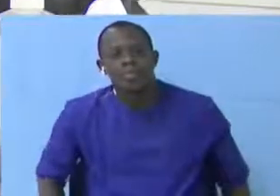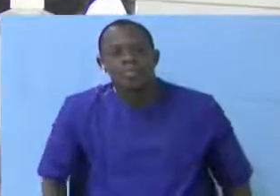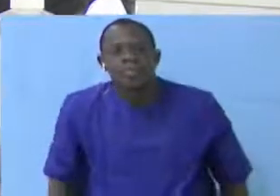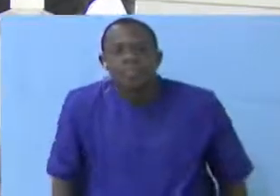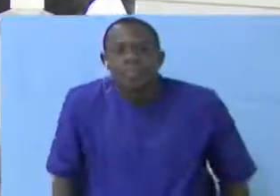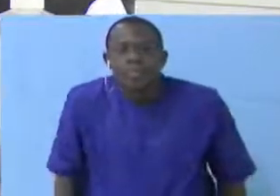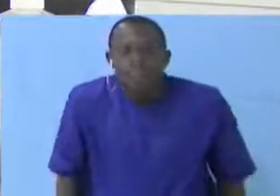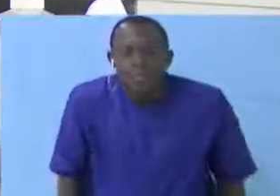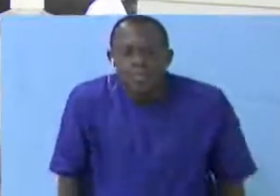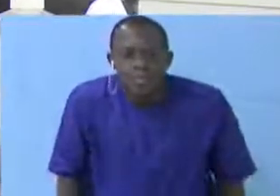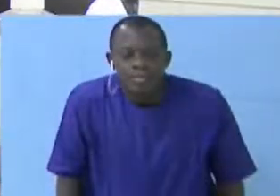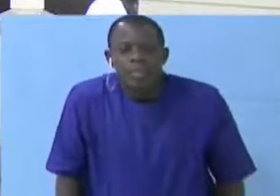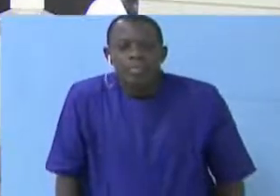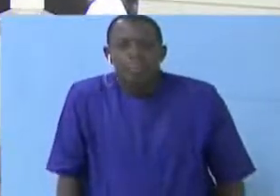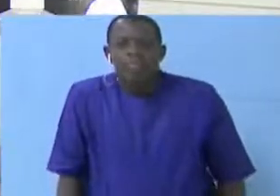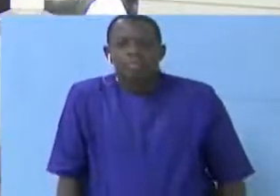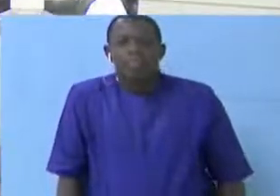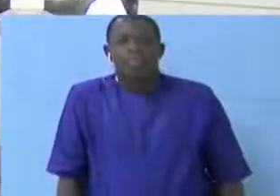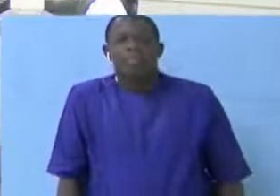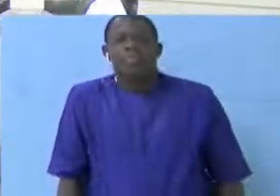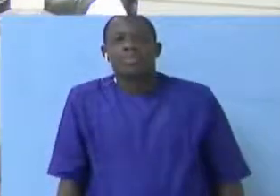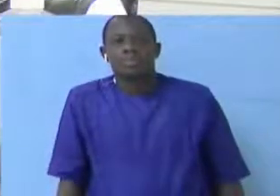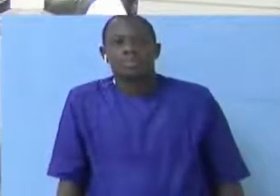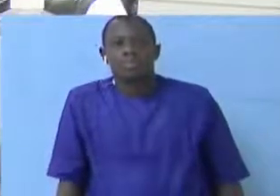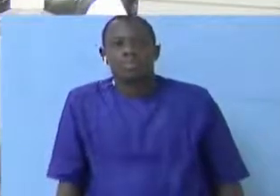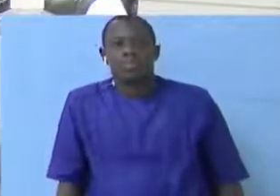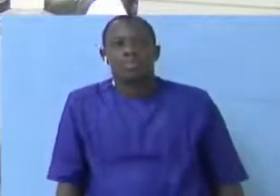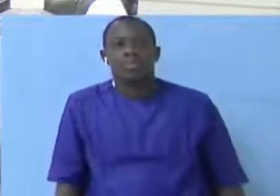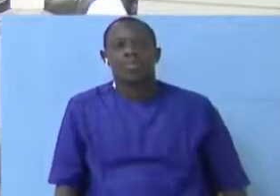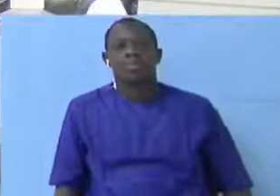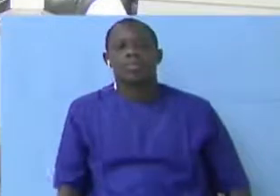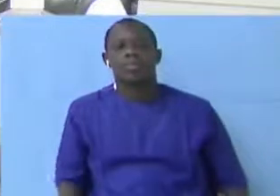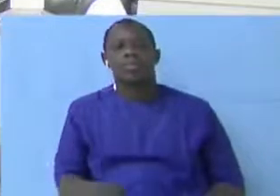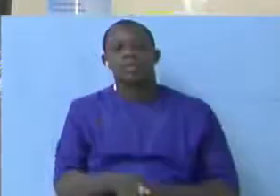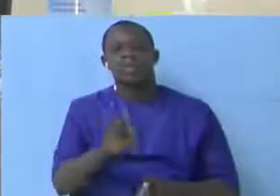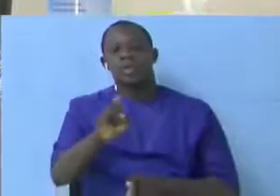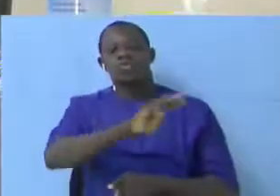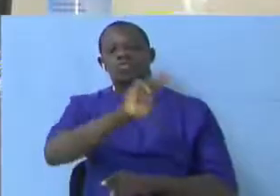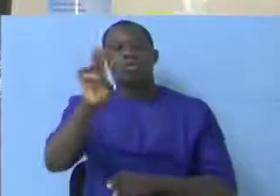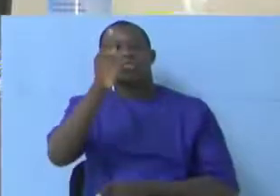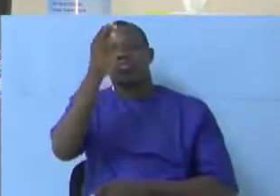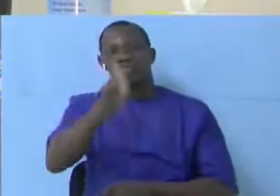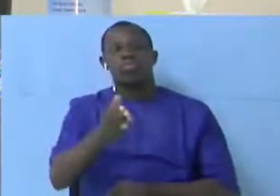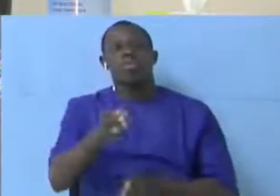That is not true. And Mr. Witness, once a torturer,